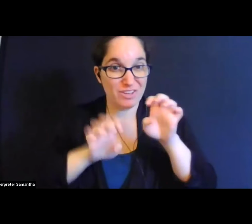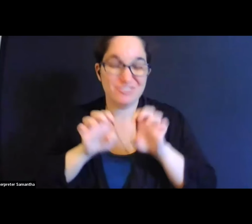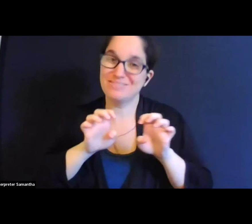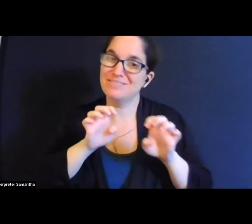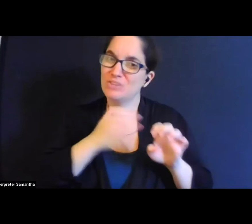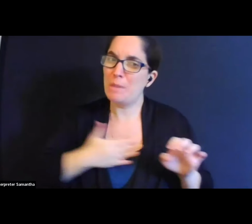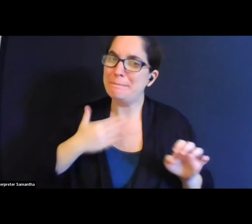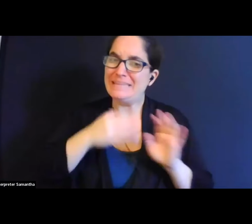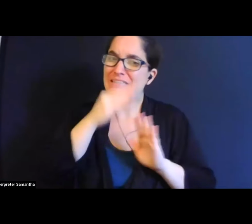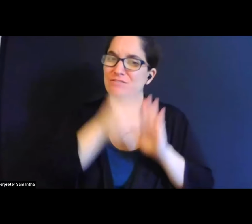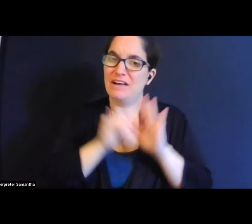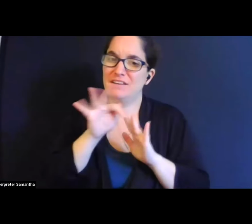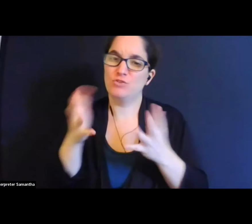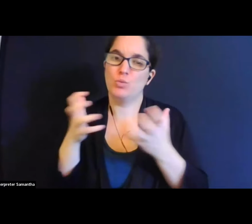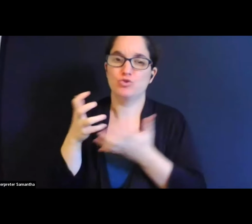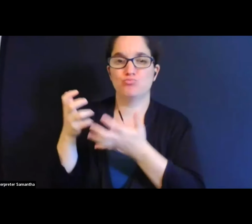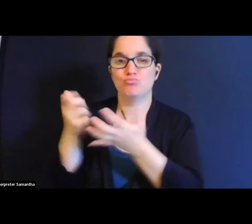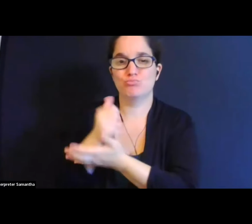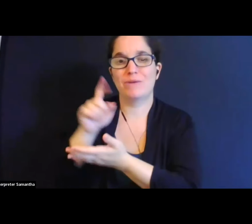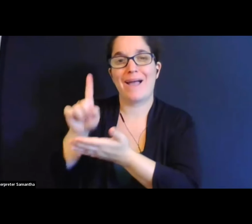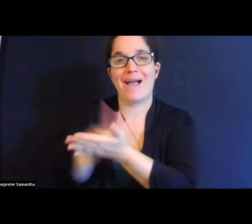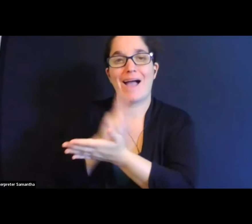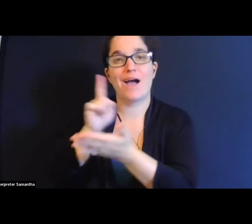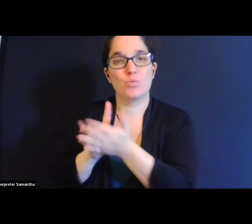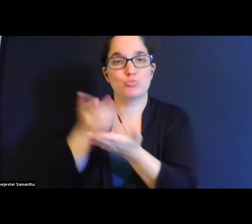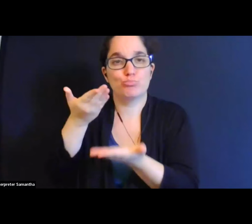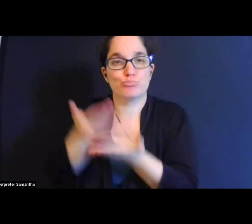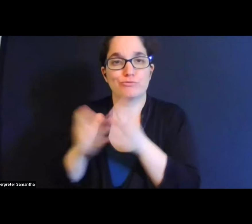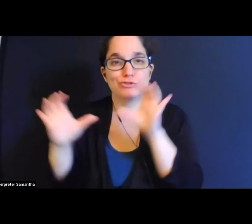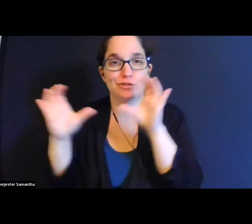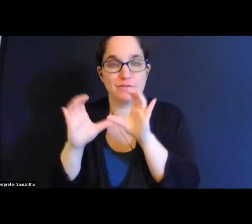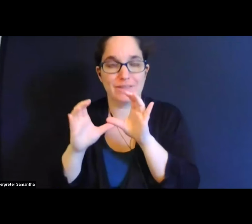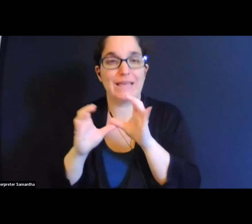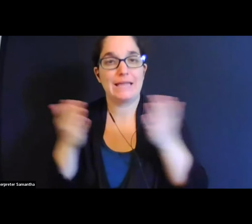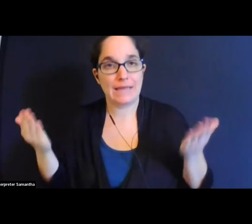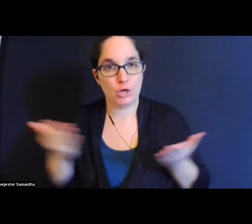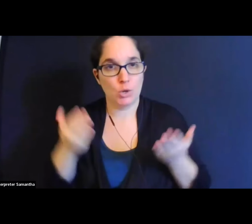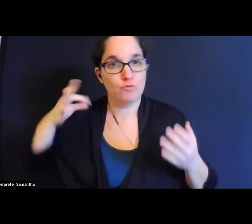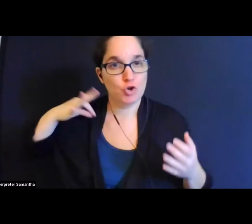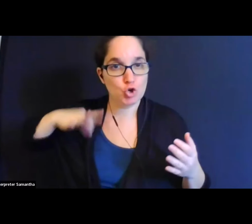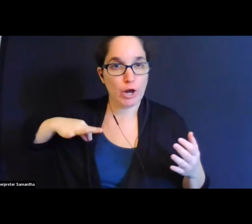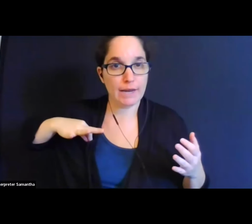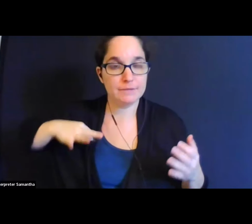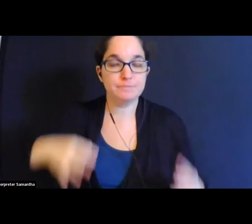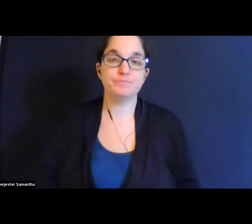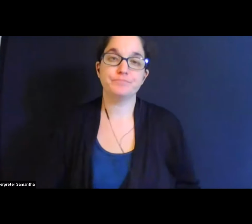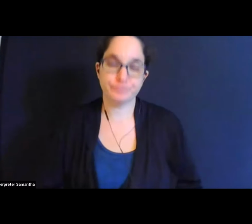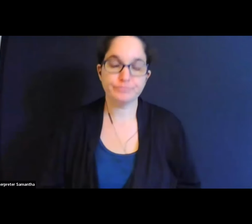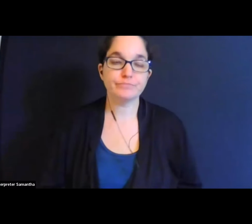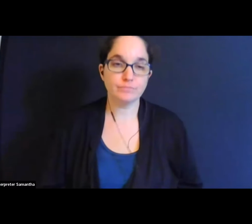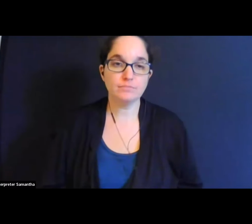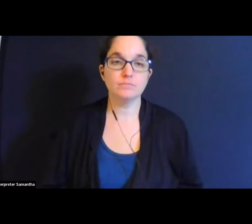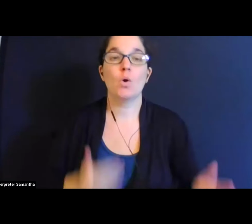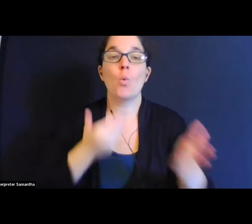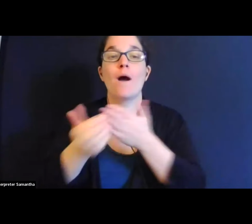in order to get the hours if you are requesting them. We will be using the email that you used